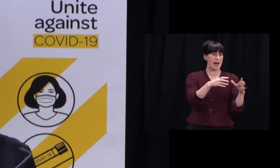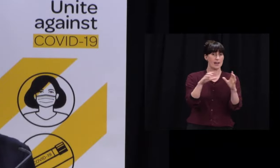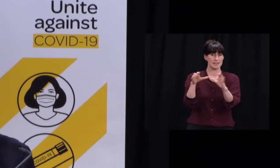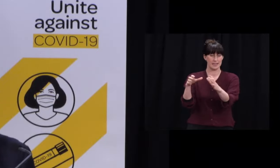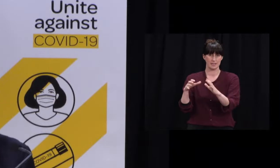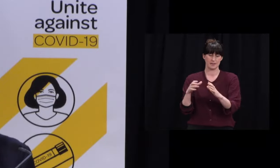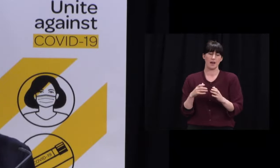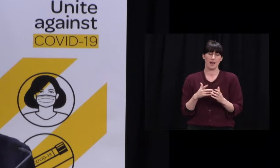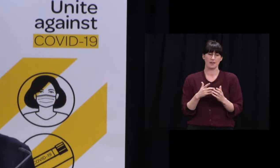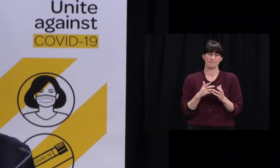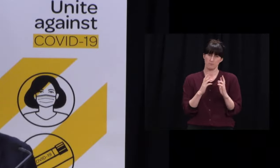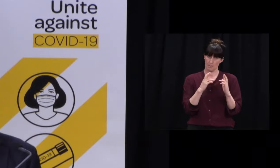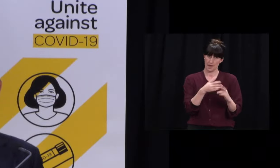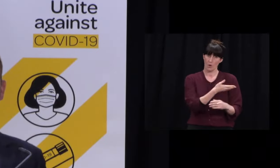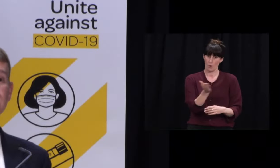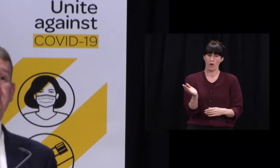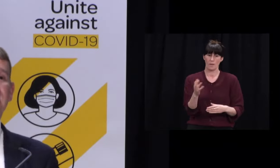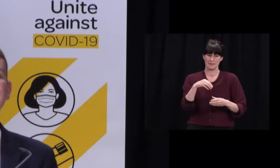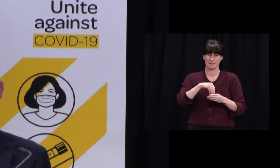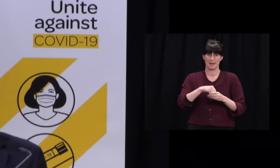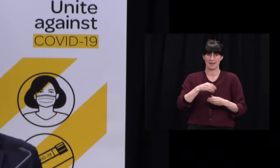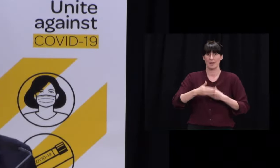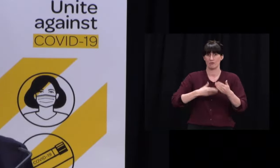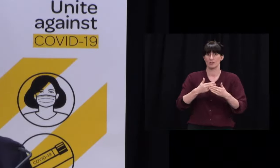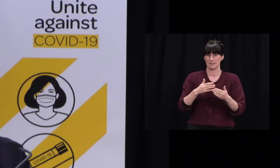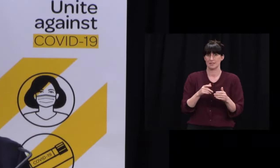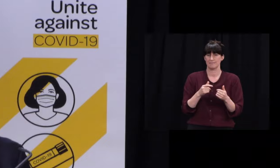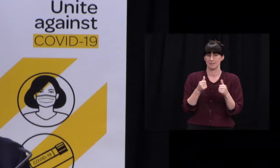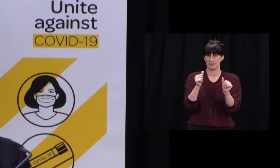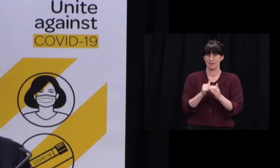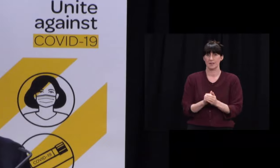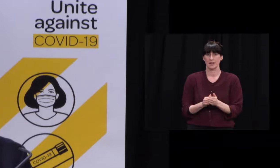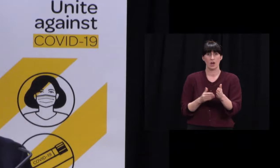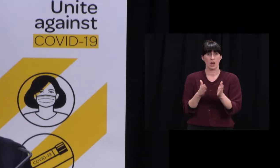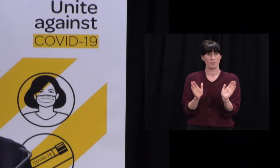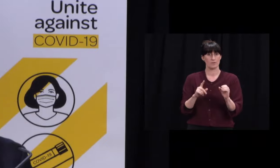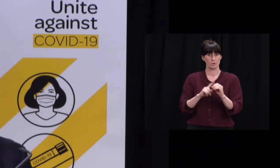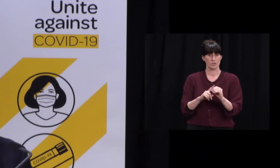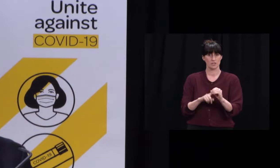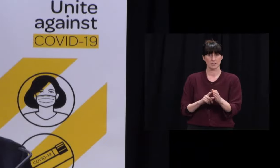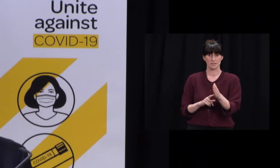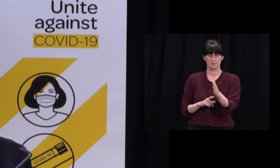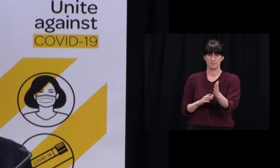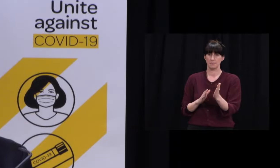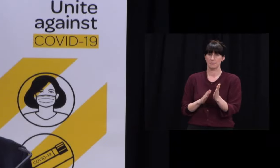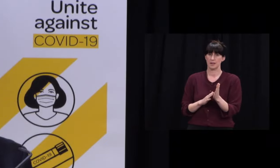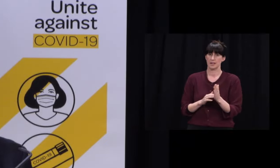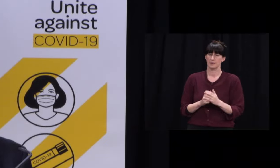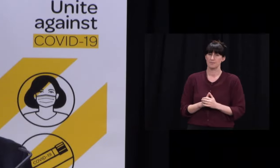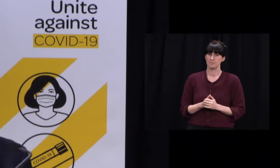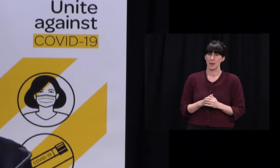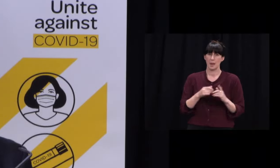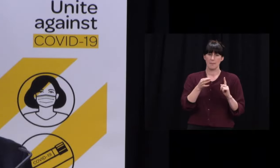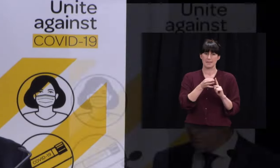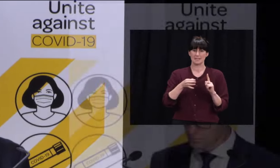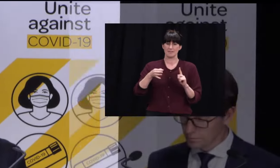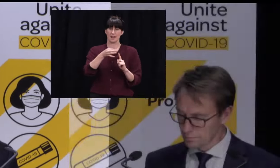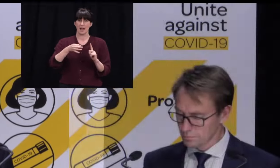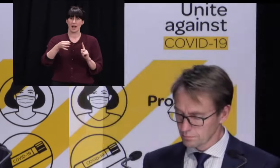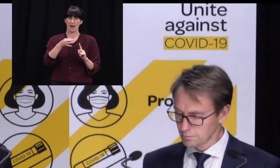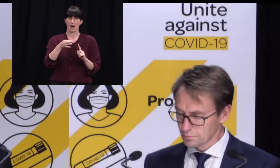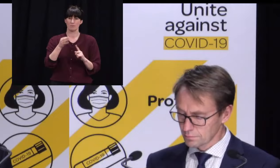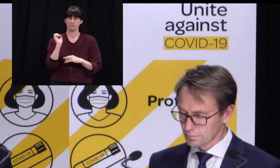process constructively. Now open up for questions. Mikey. Bloomfield, Minister, Pacific Medical providers say that they've been operating some of the